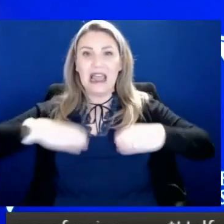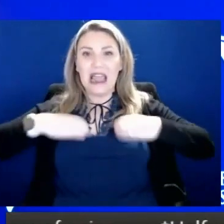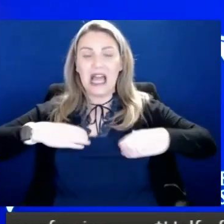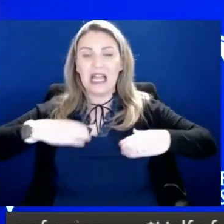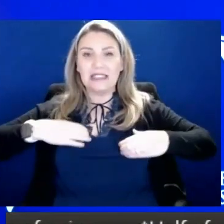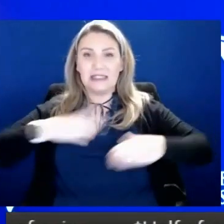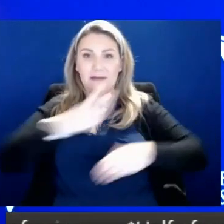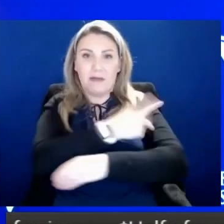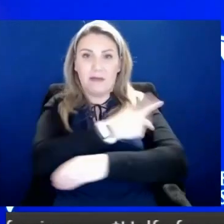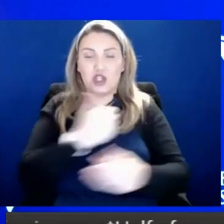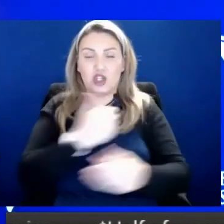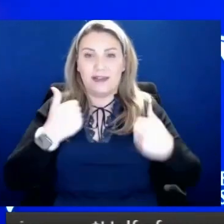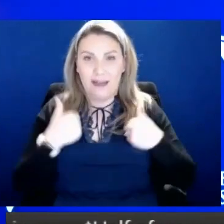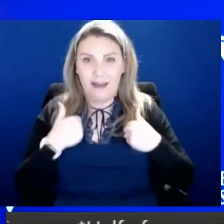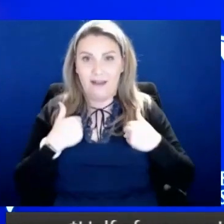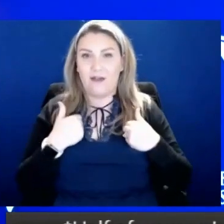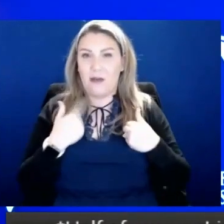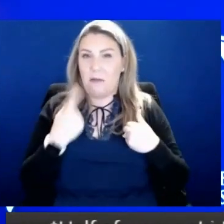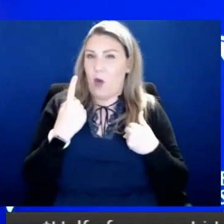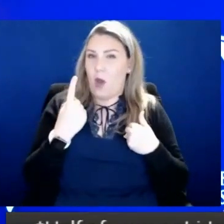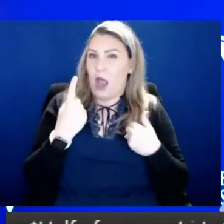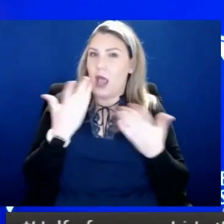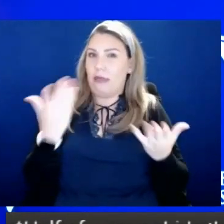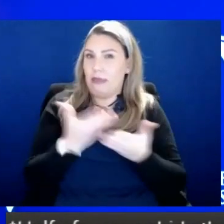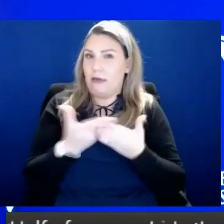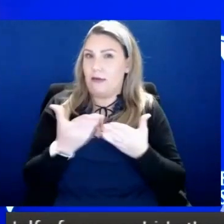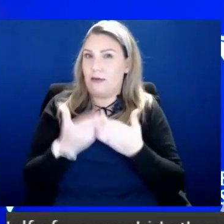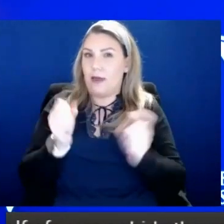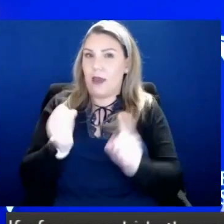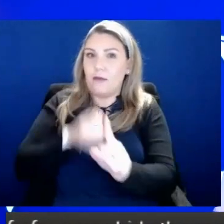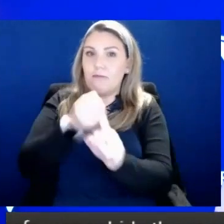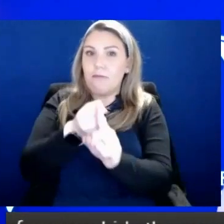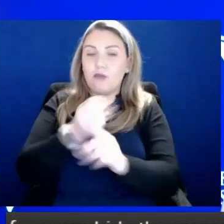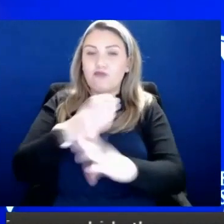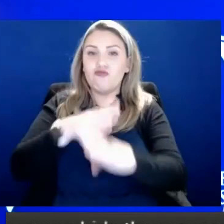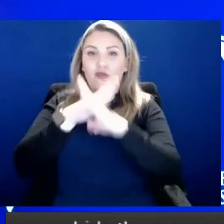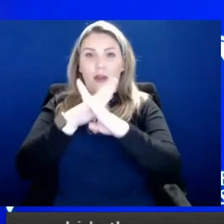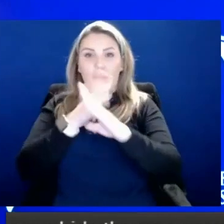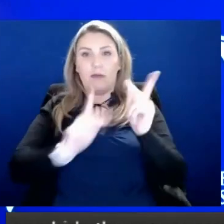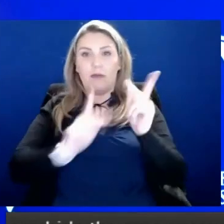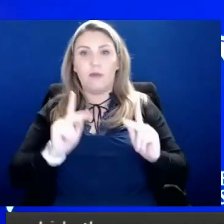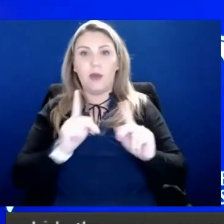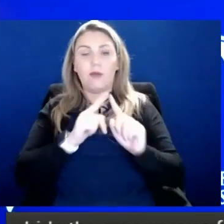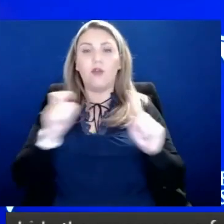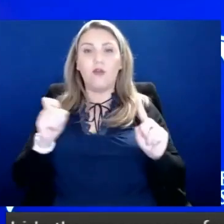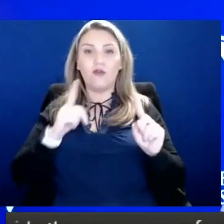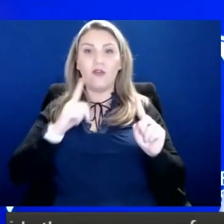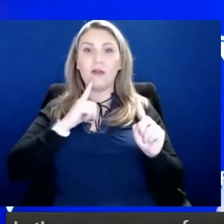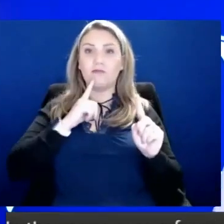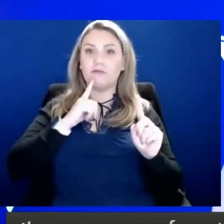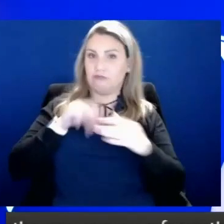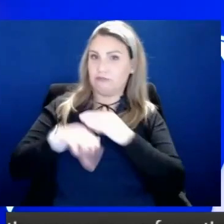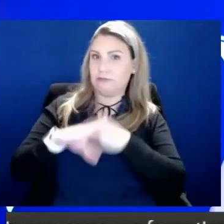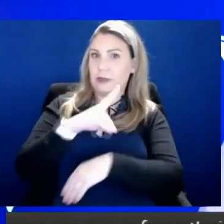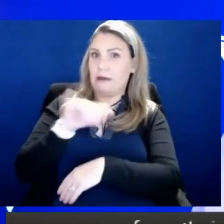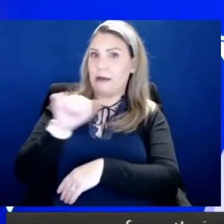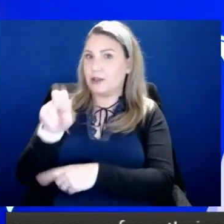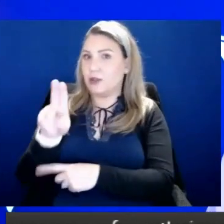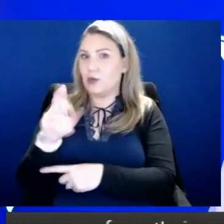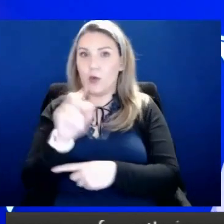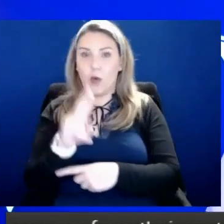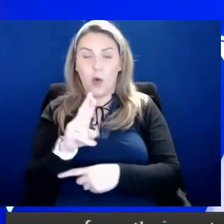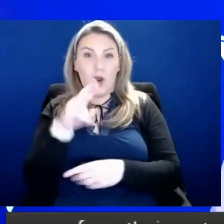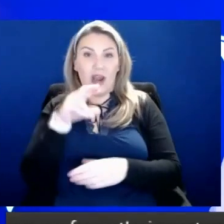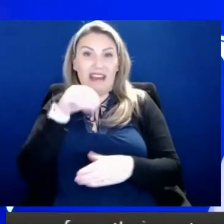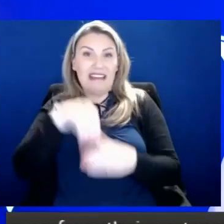may be one area that we can impact to help prevent people from getting to the ICU, or once they are in the ICU and on the ventilator, this